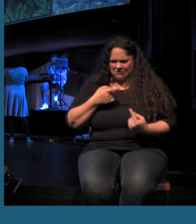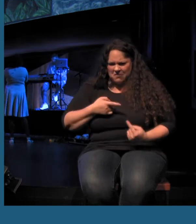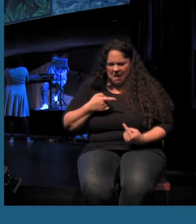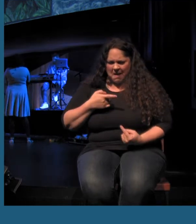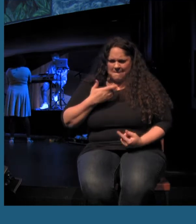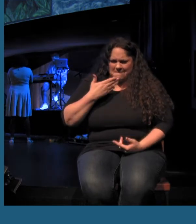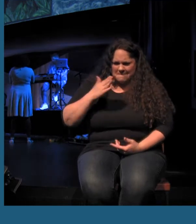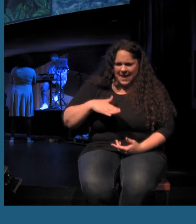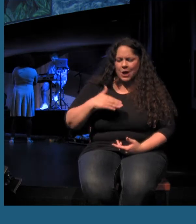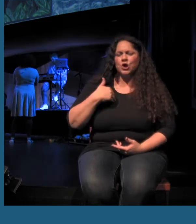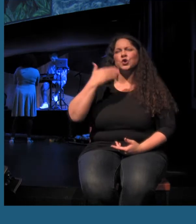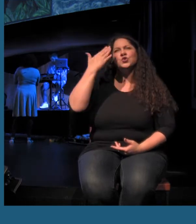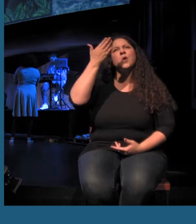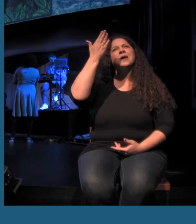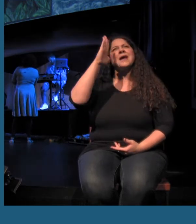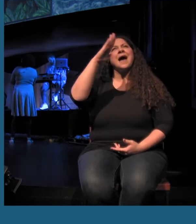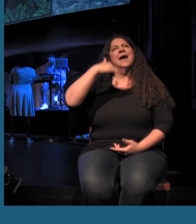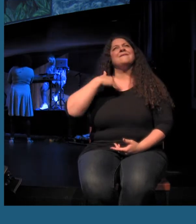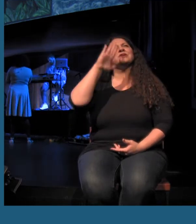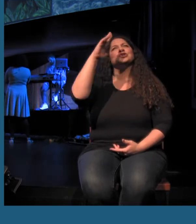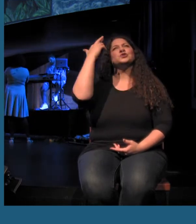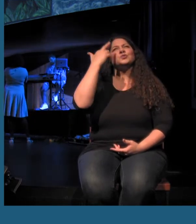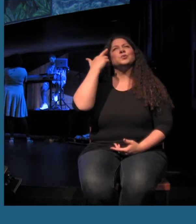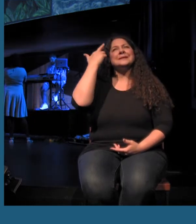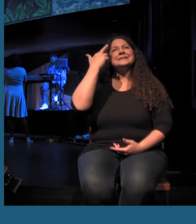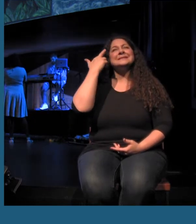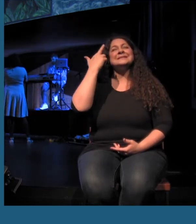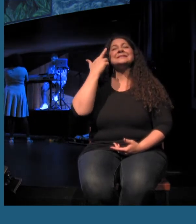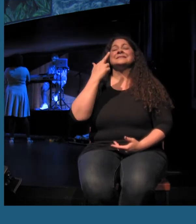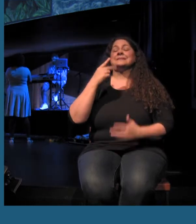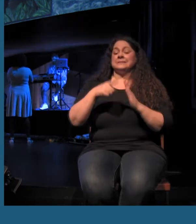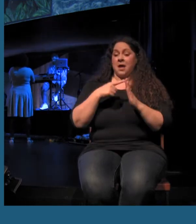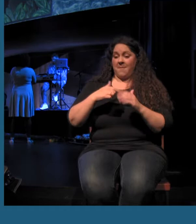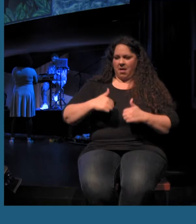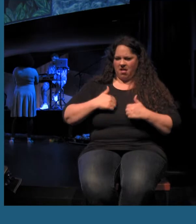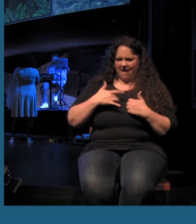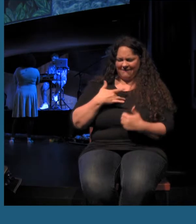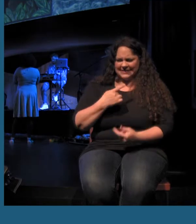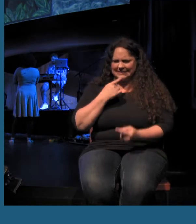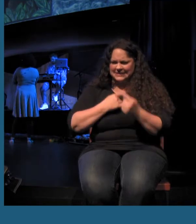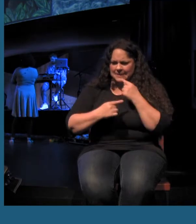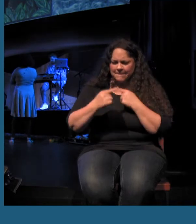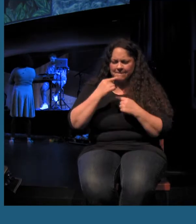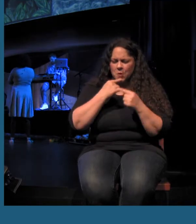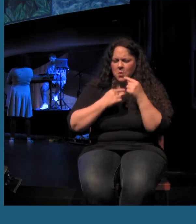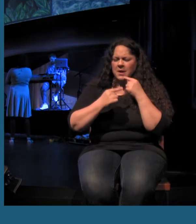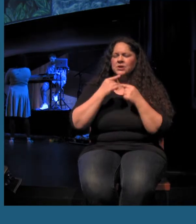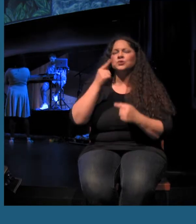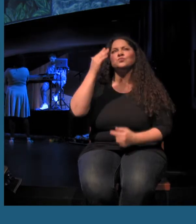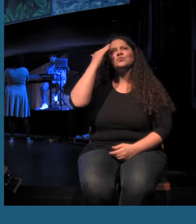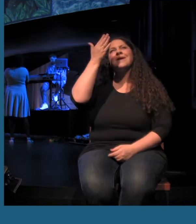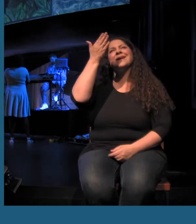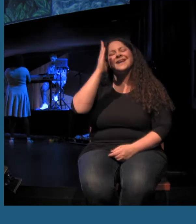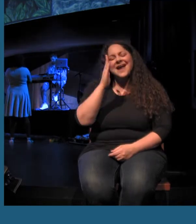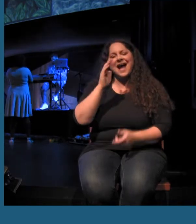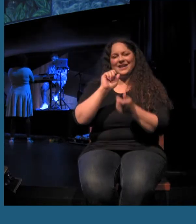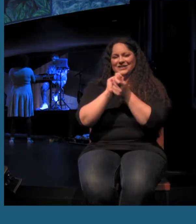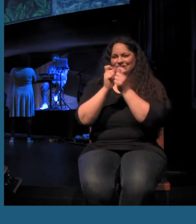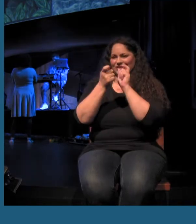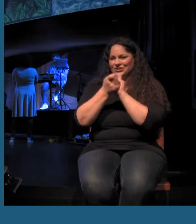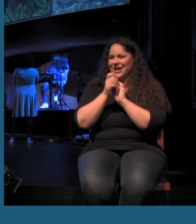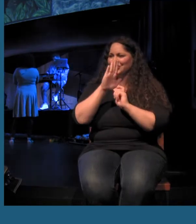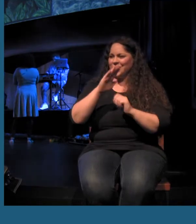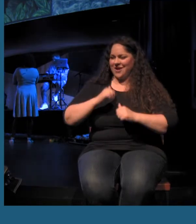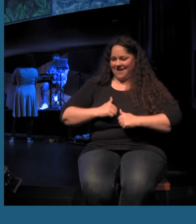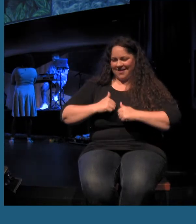everything will happen for a reason. And when things seem disappointing, she tries to think that God is changing her direction